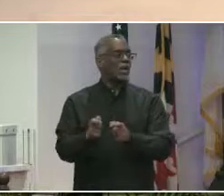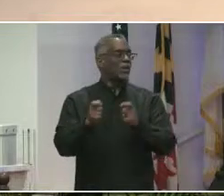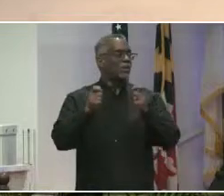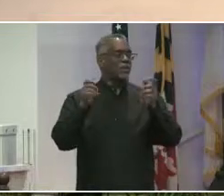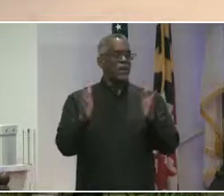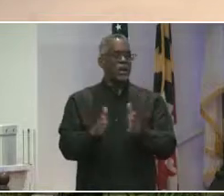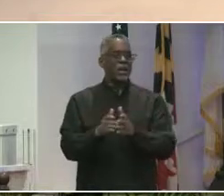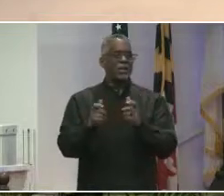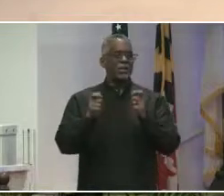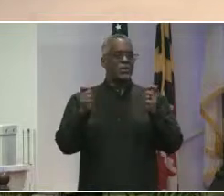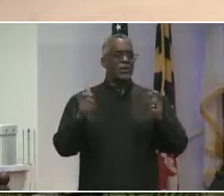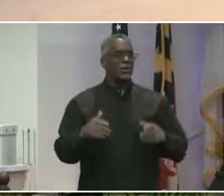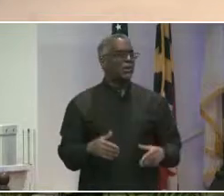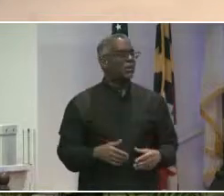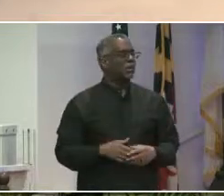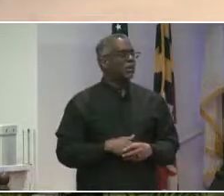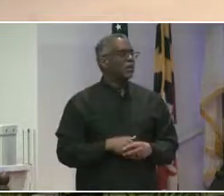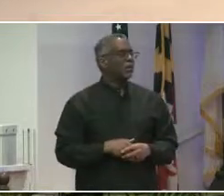Hallelujah.